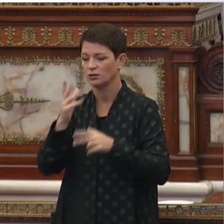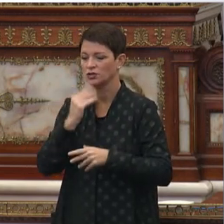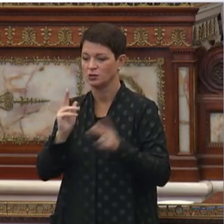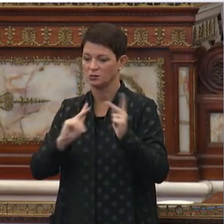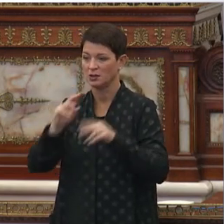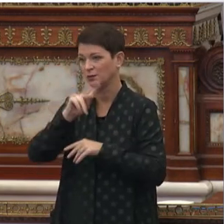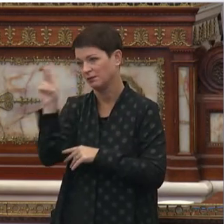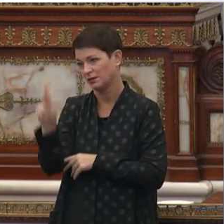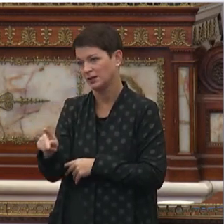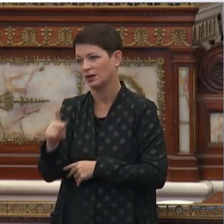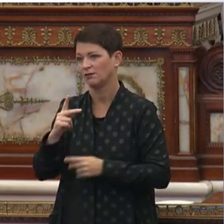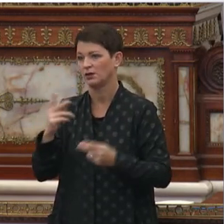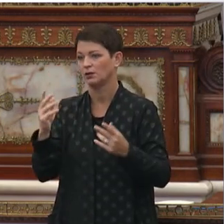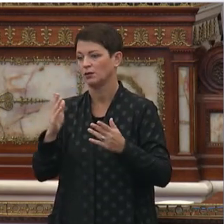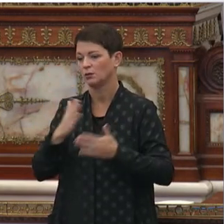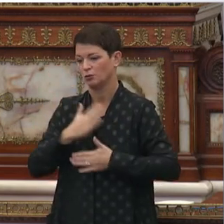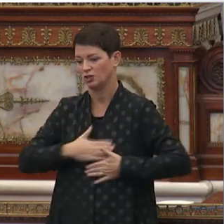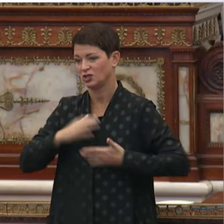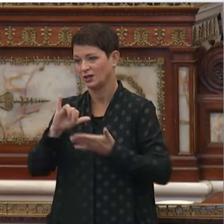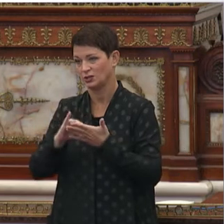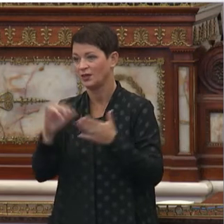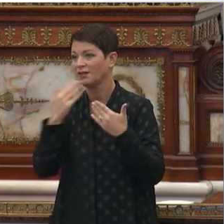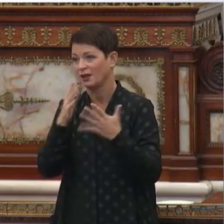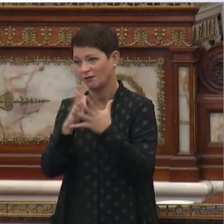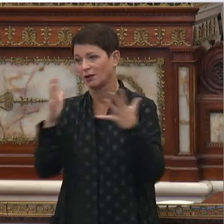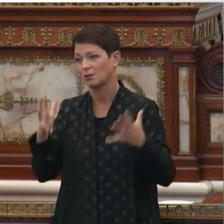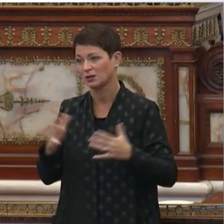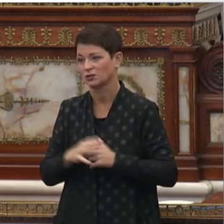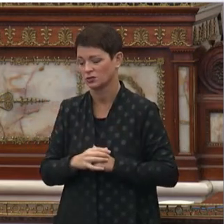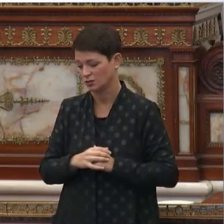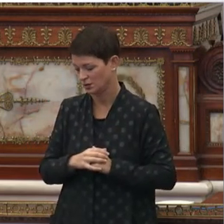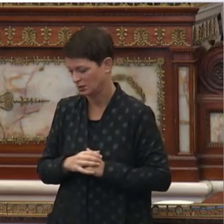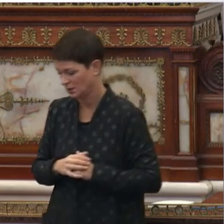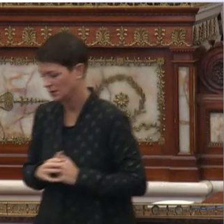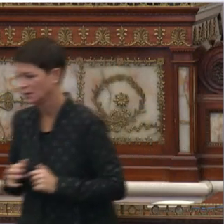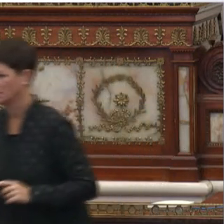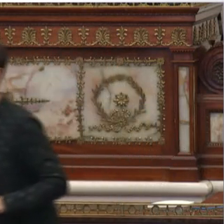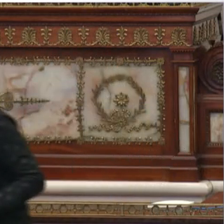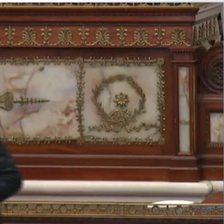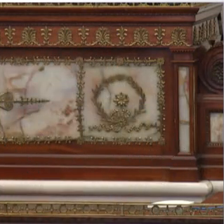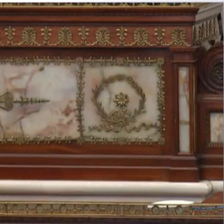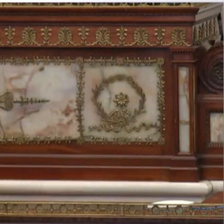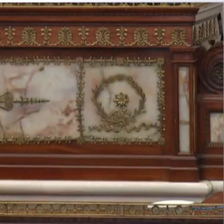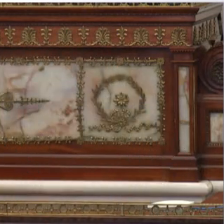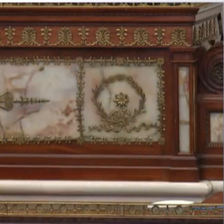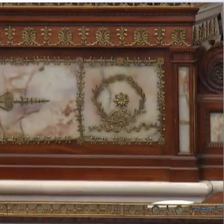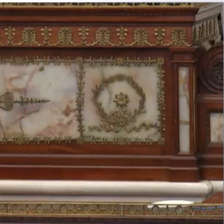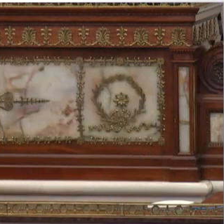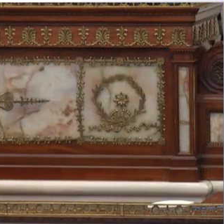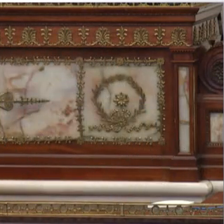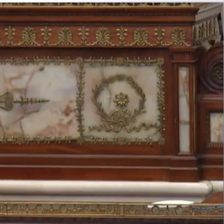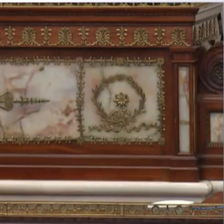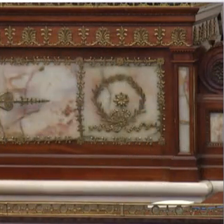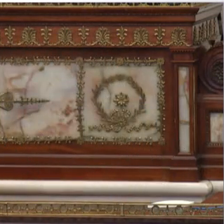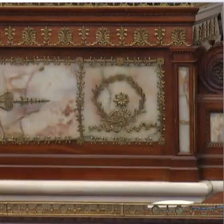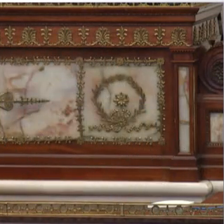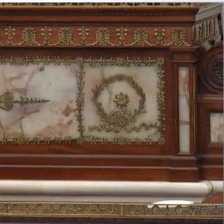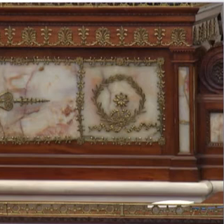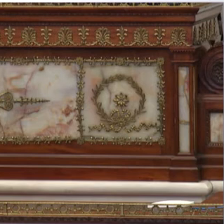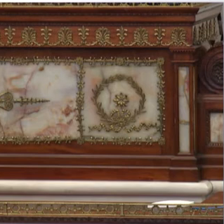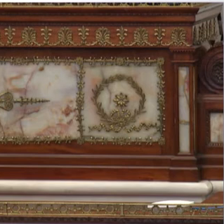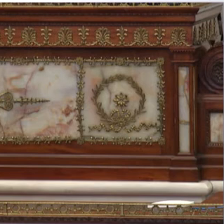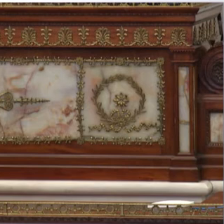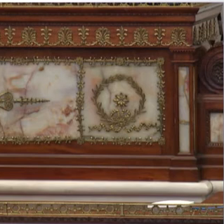celebrates appreciates it. So thank you all so very much. Really, thank you. Thank you, Councilman. Our pleasure.